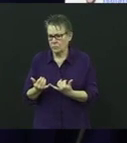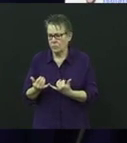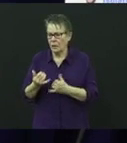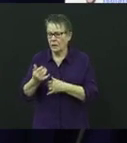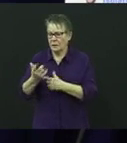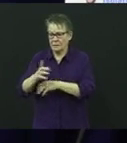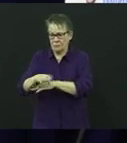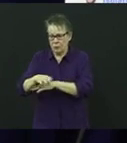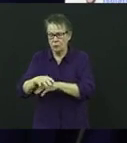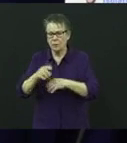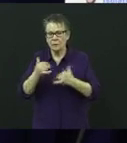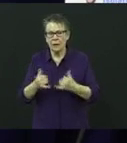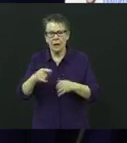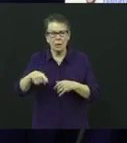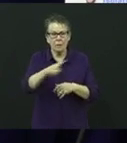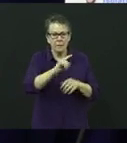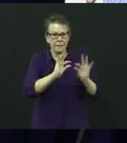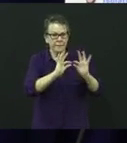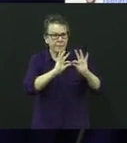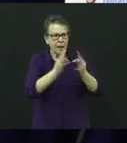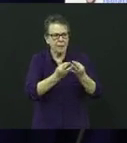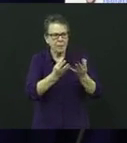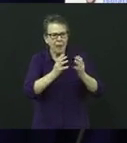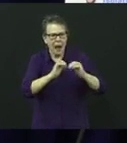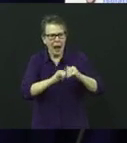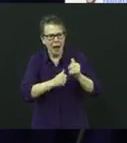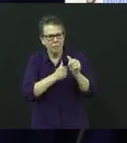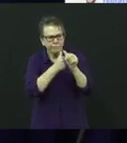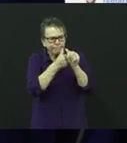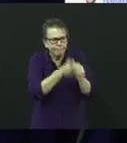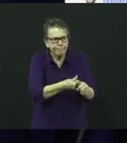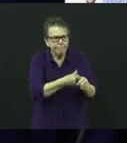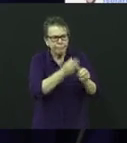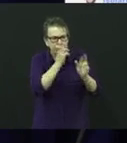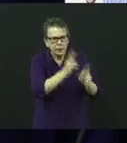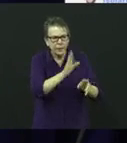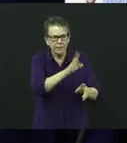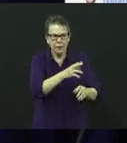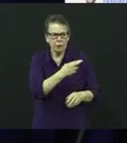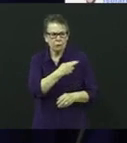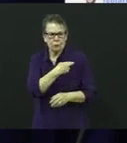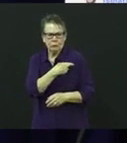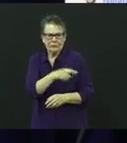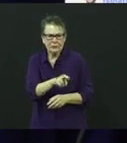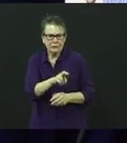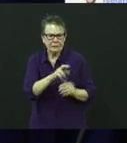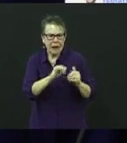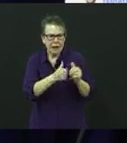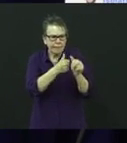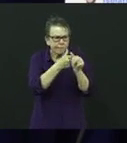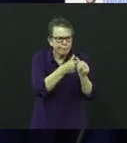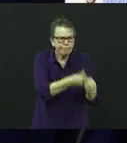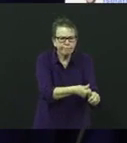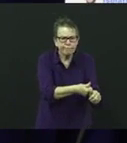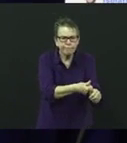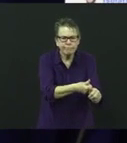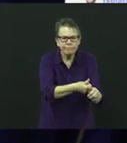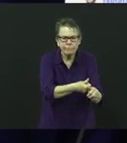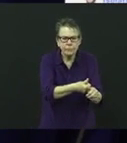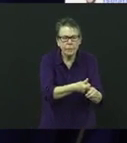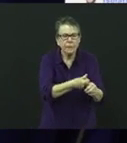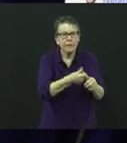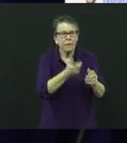ceremonies and have that done in a timely fashion, in this particular instance it's a Jewish victim, that we're really struggling to make